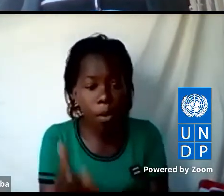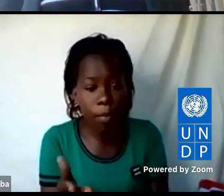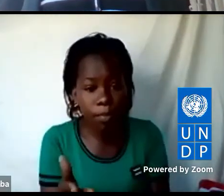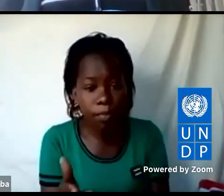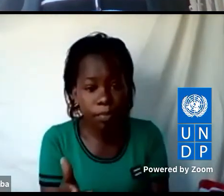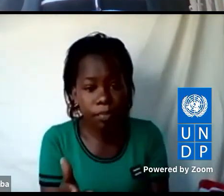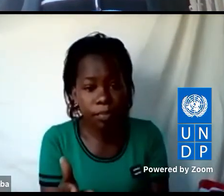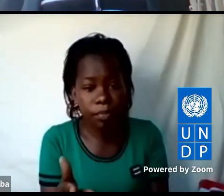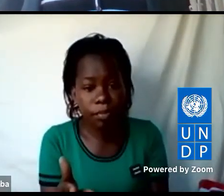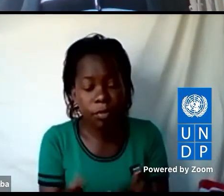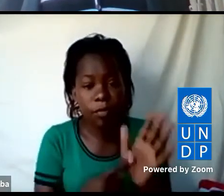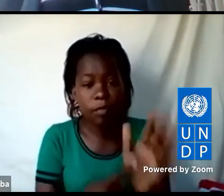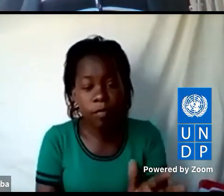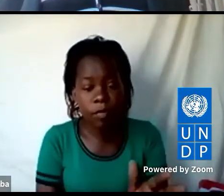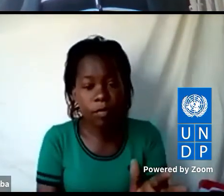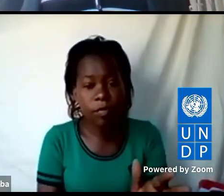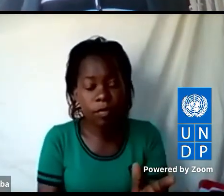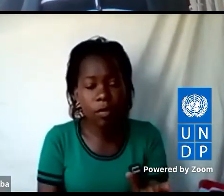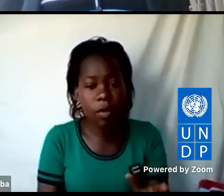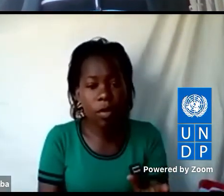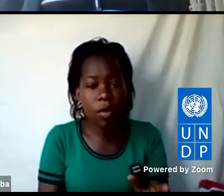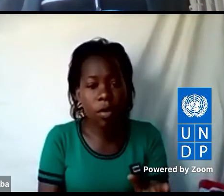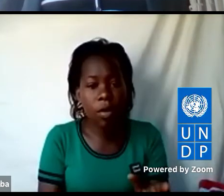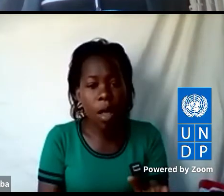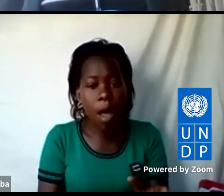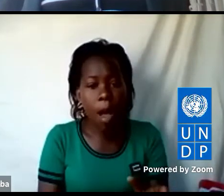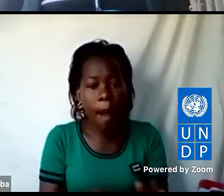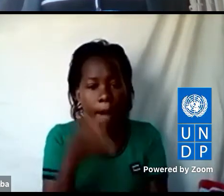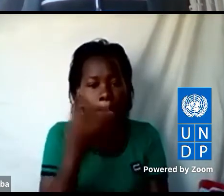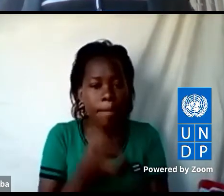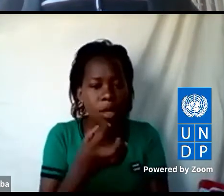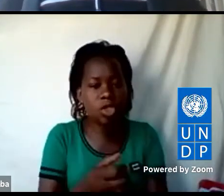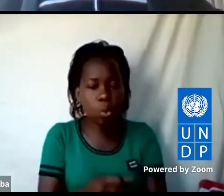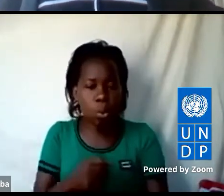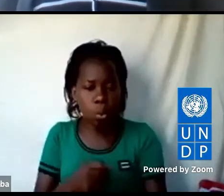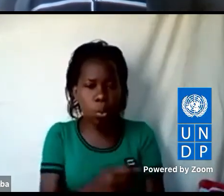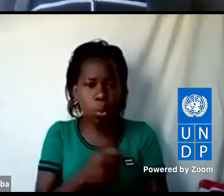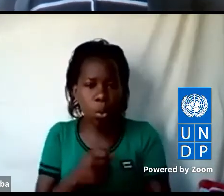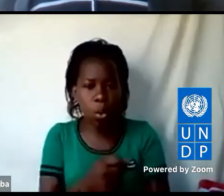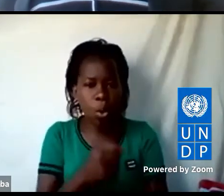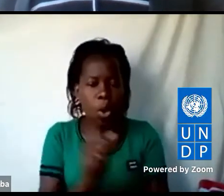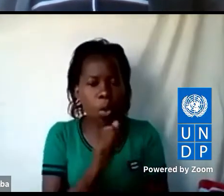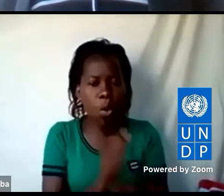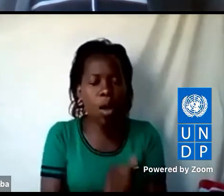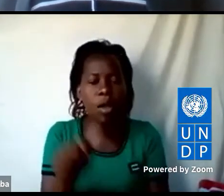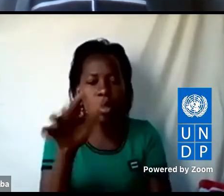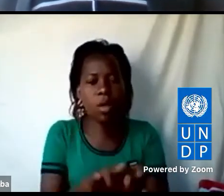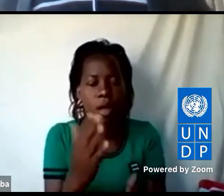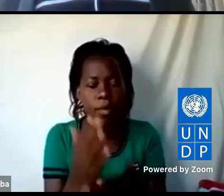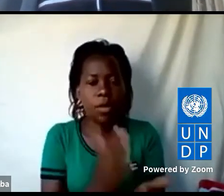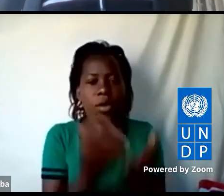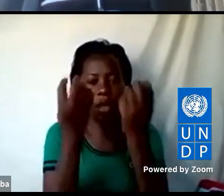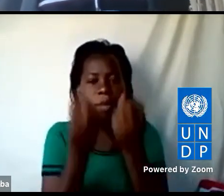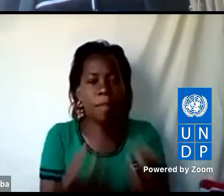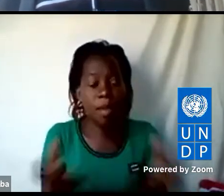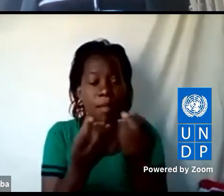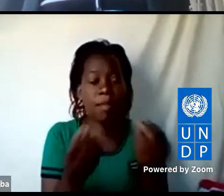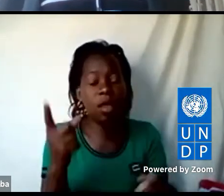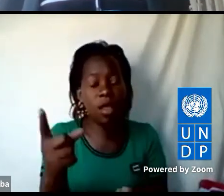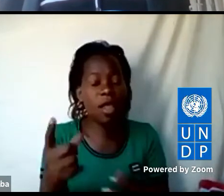motors are dead, they are pulled apart and there is work around putting them back together because there are so many of these that fail within factories.